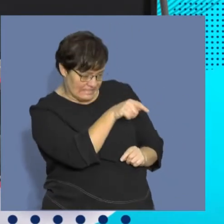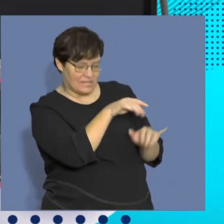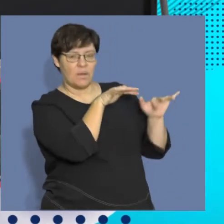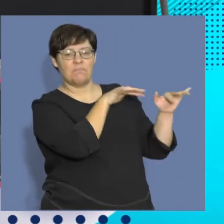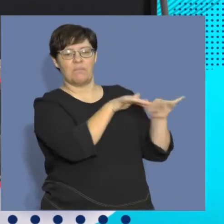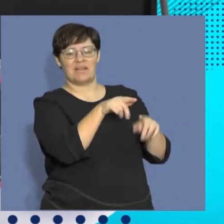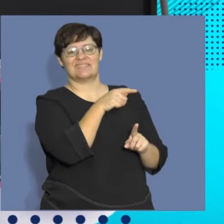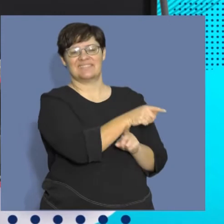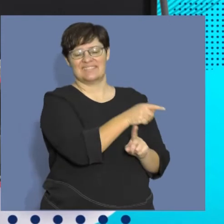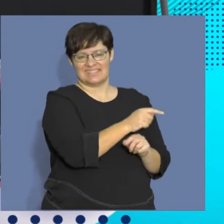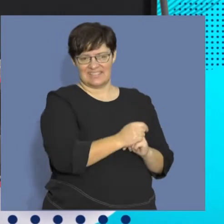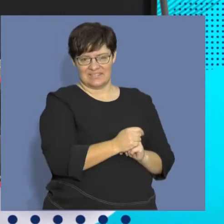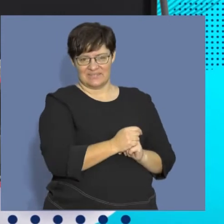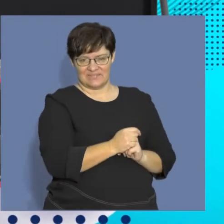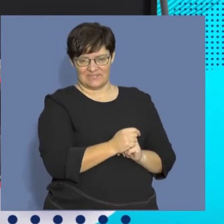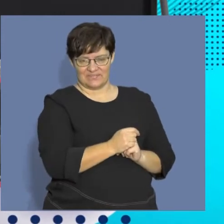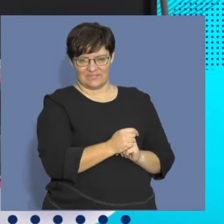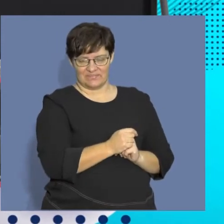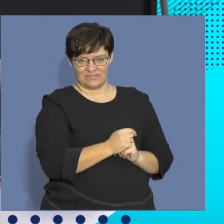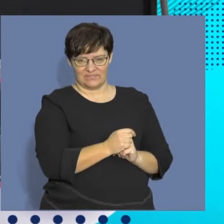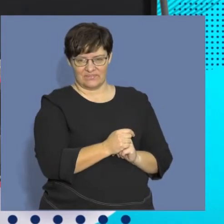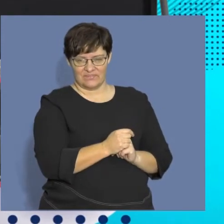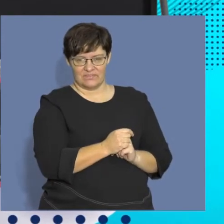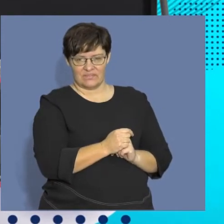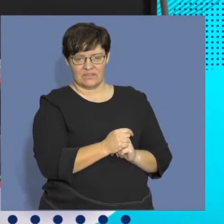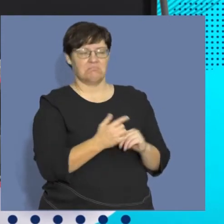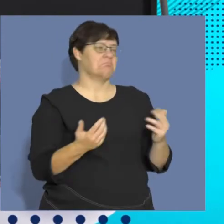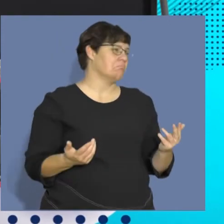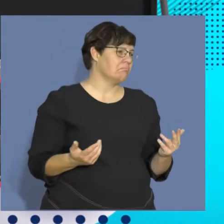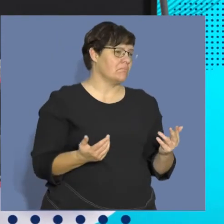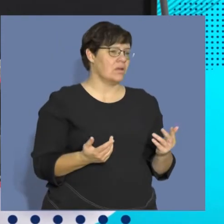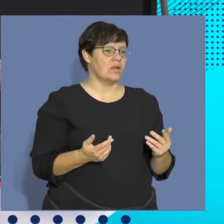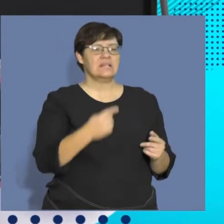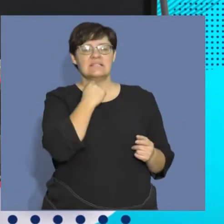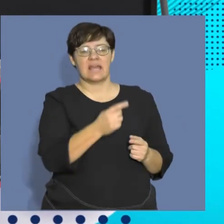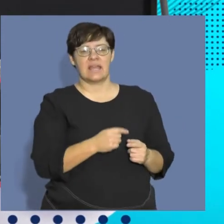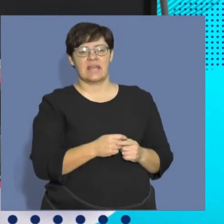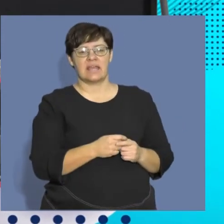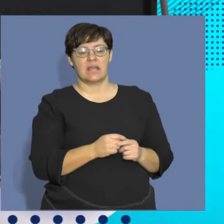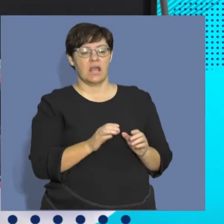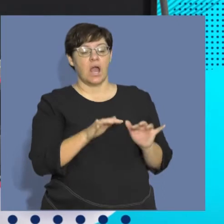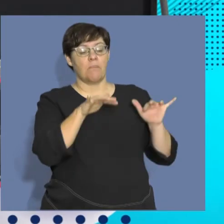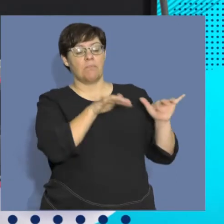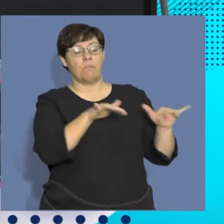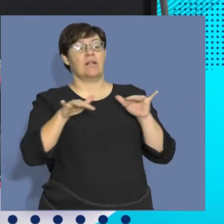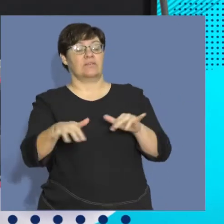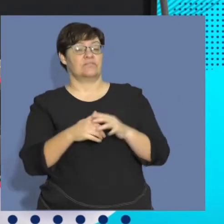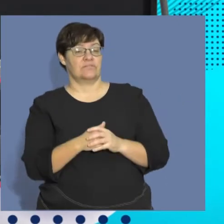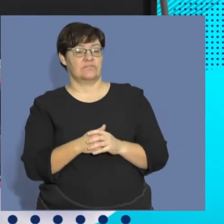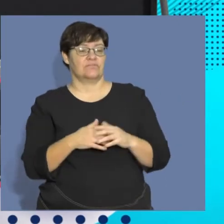be defined as a population. So we can't talk about the